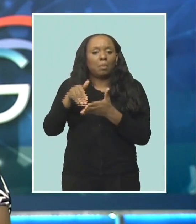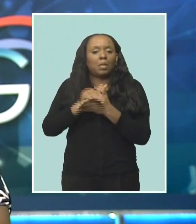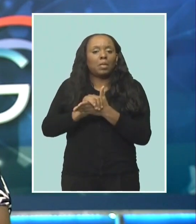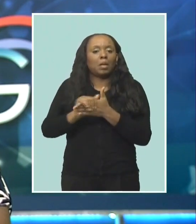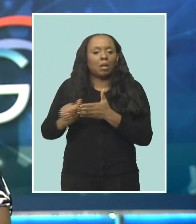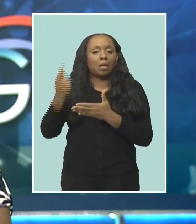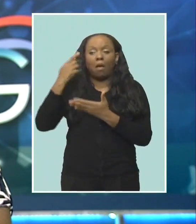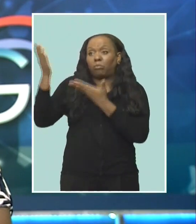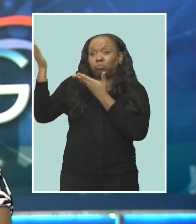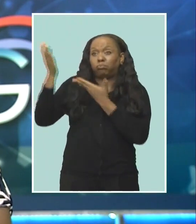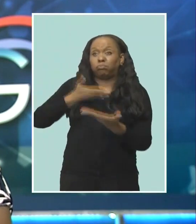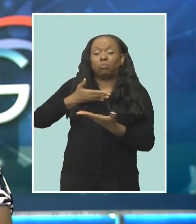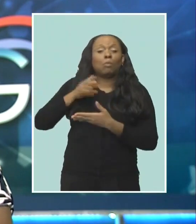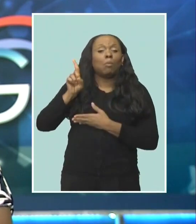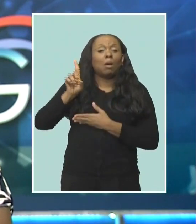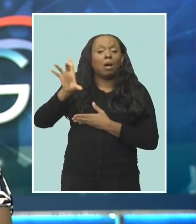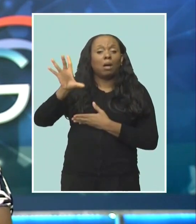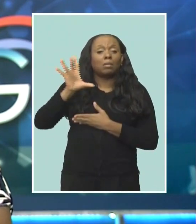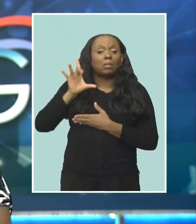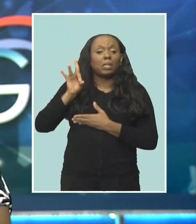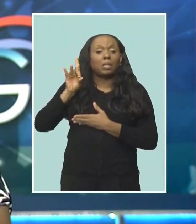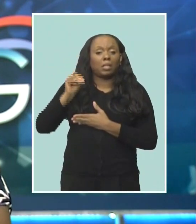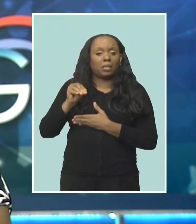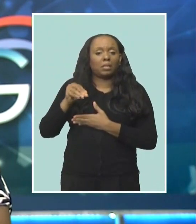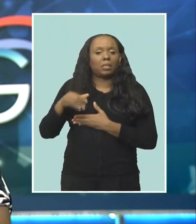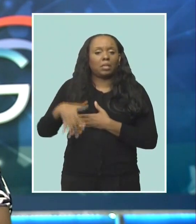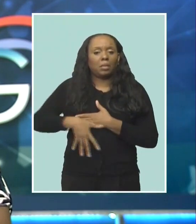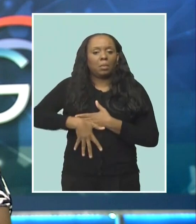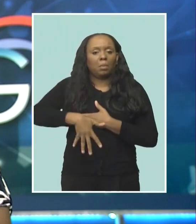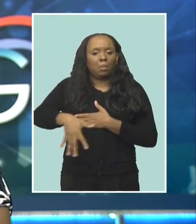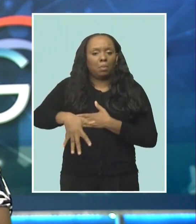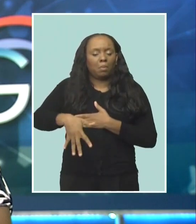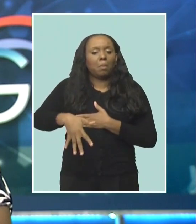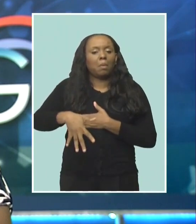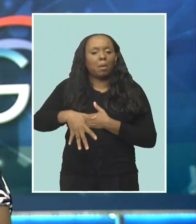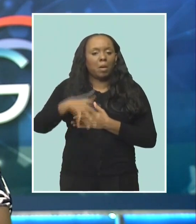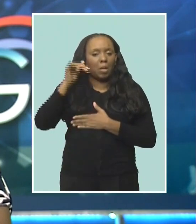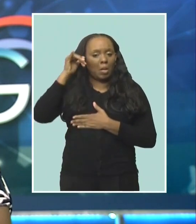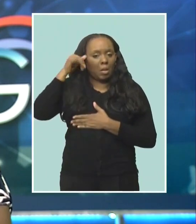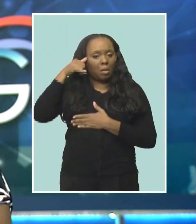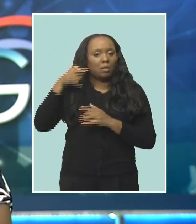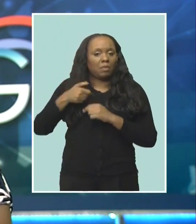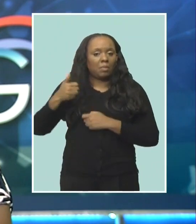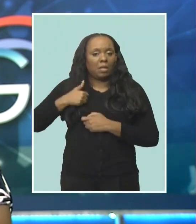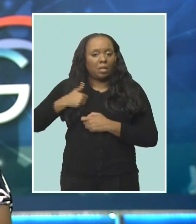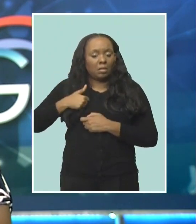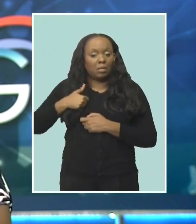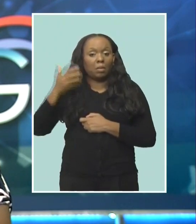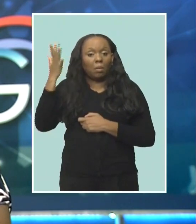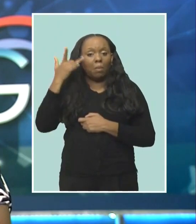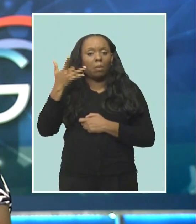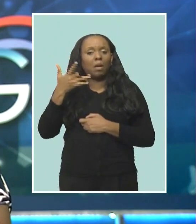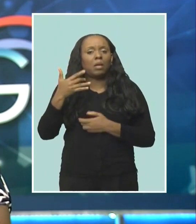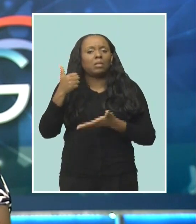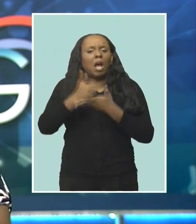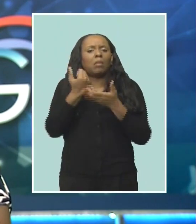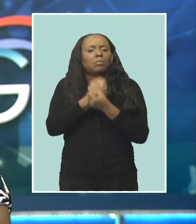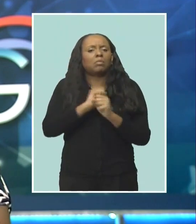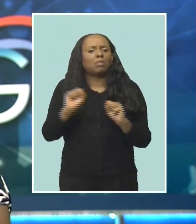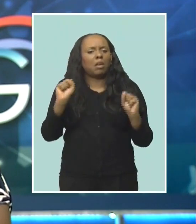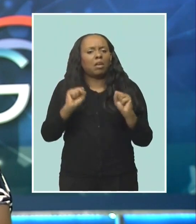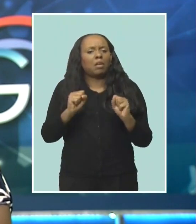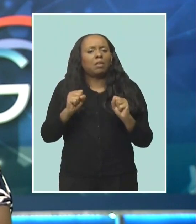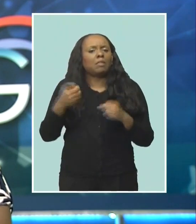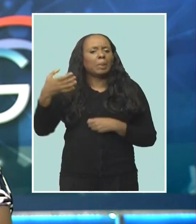invest $2 million in importing 180 pregnant calves from Canada to help save the struggling dairy